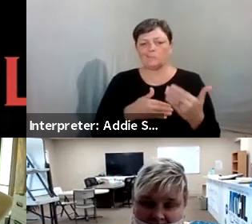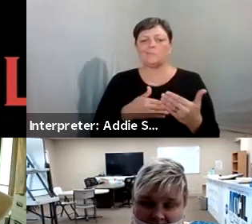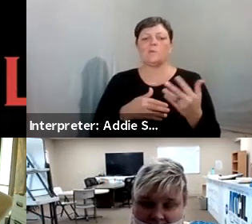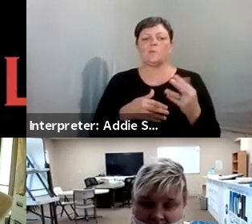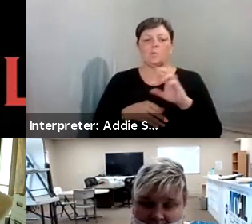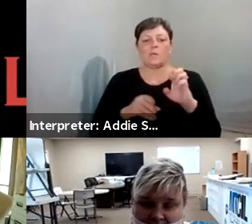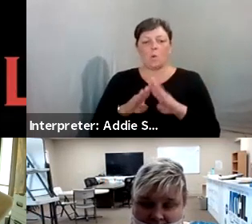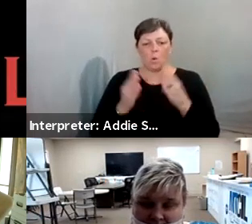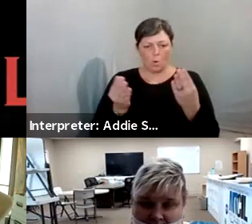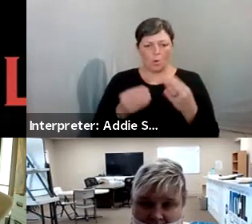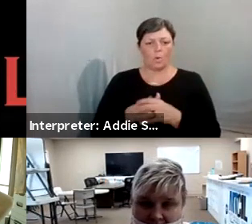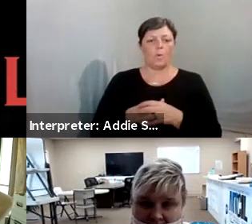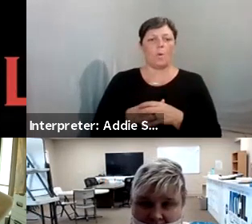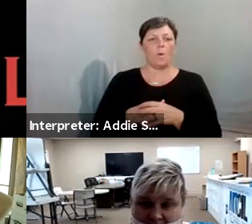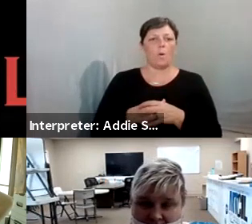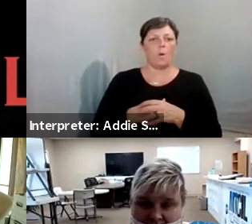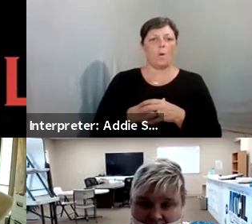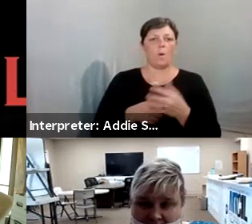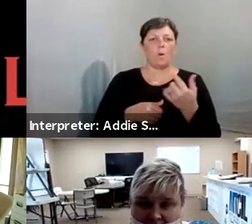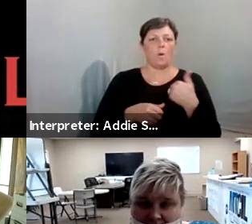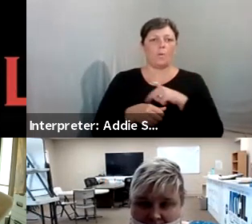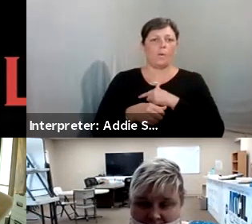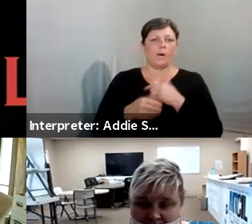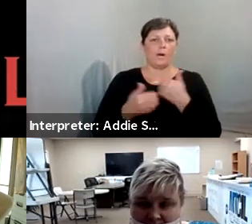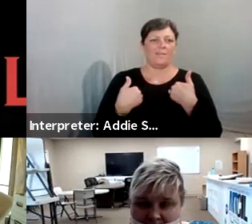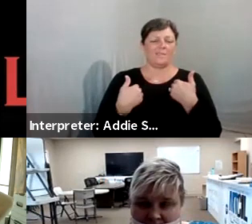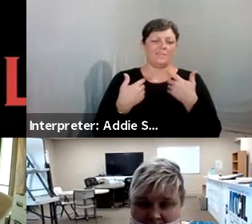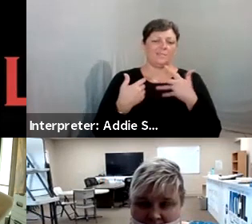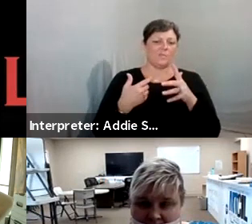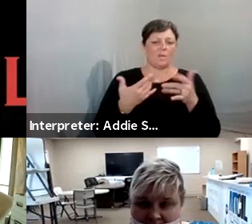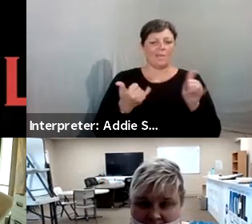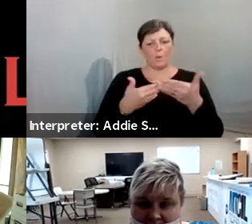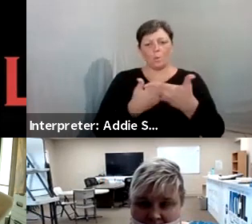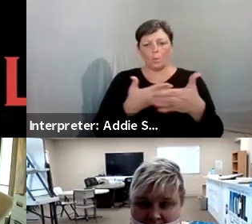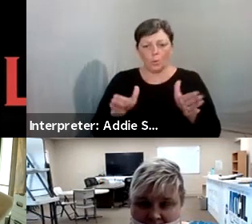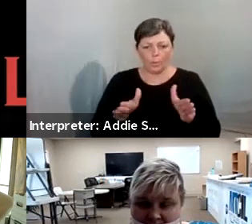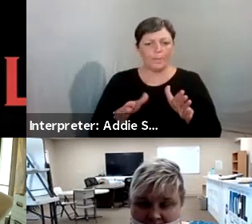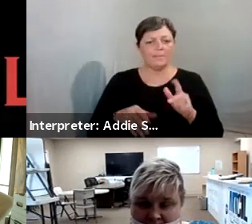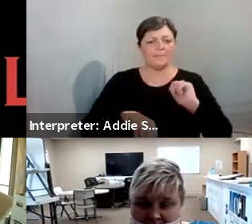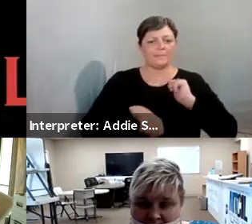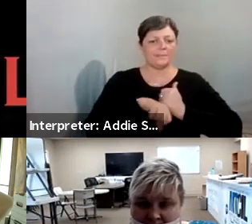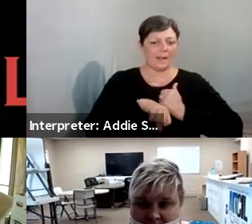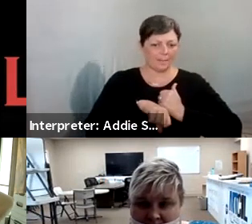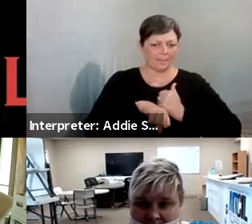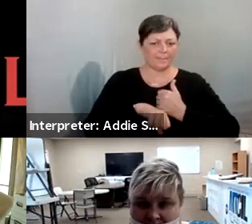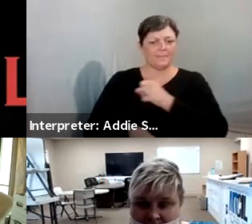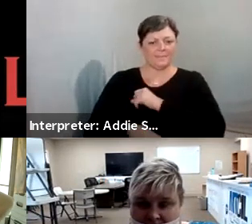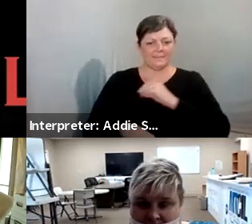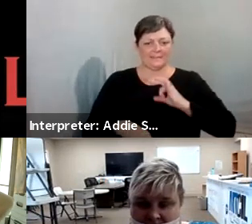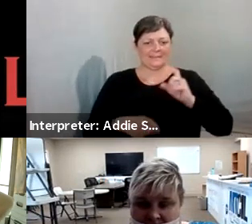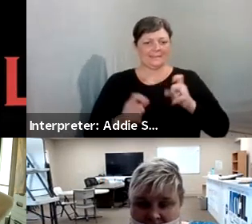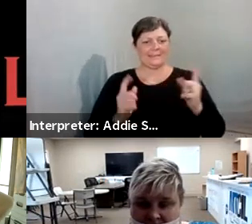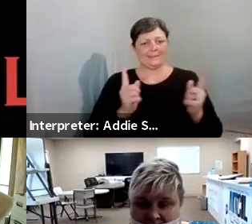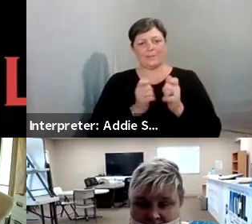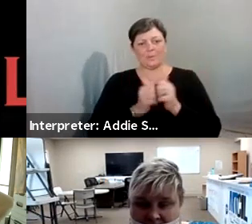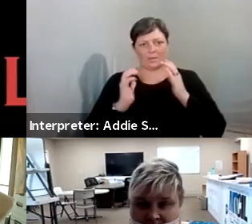reopening. We have a sort of a room set up where our staff who needs to meet with